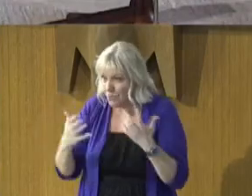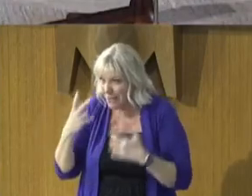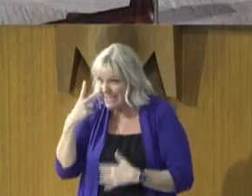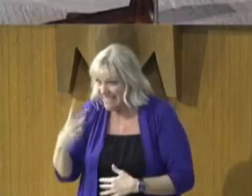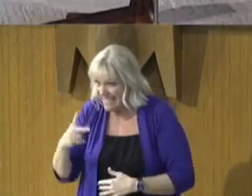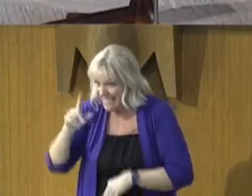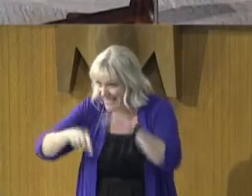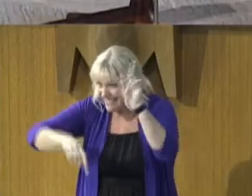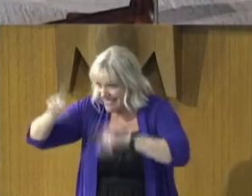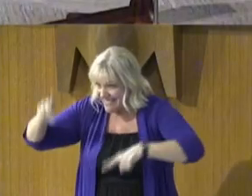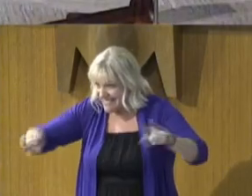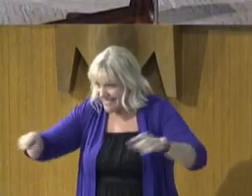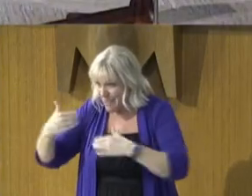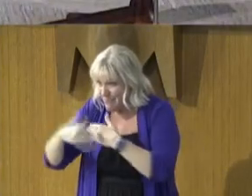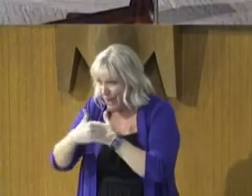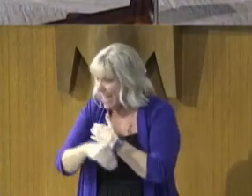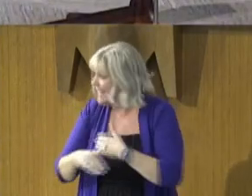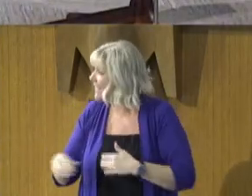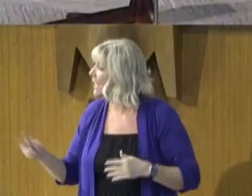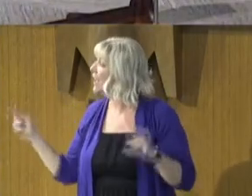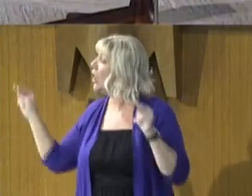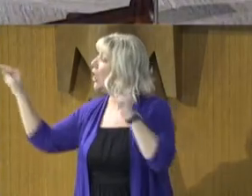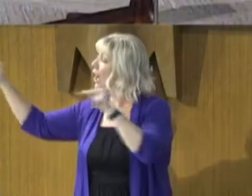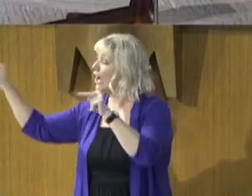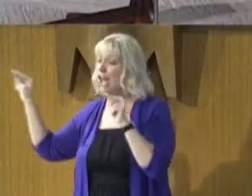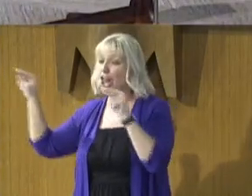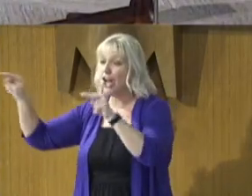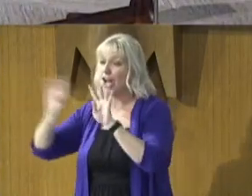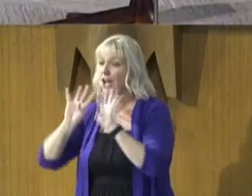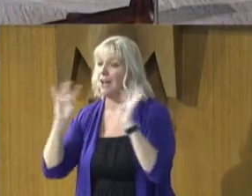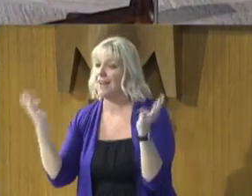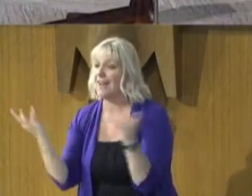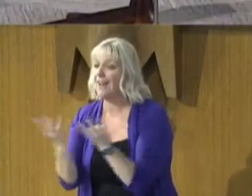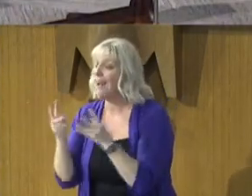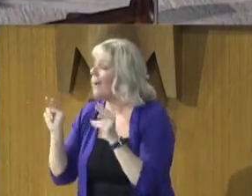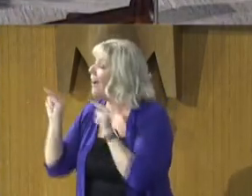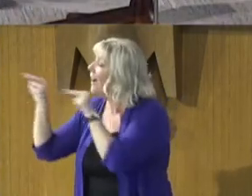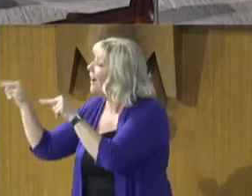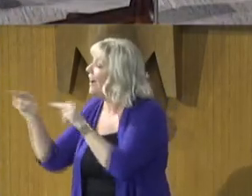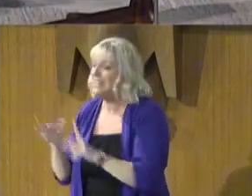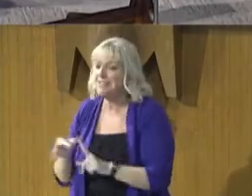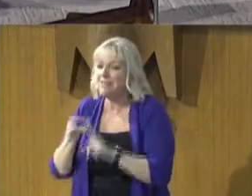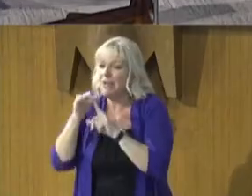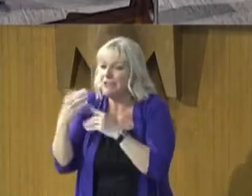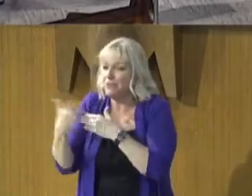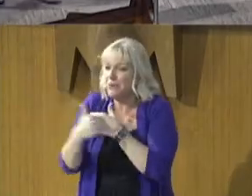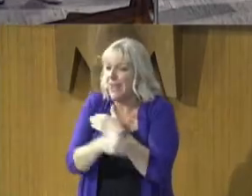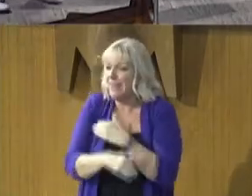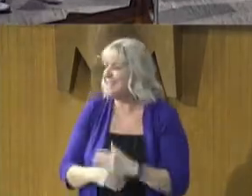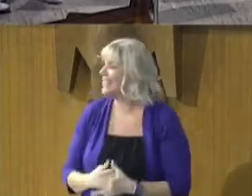breads? You want to see? Let's stand up and let's get around the table and check out these special breads today.